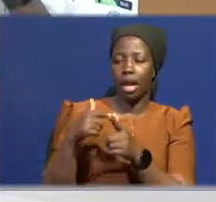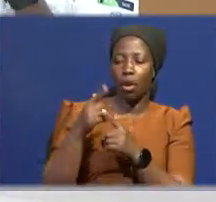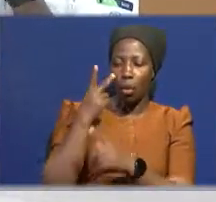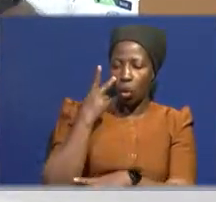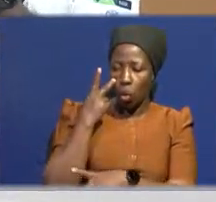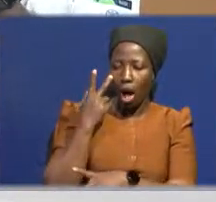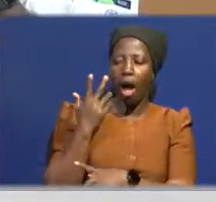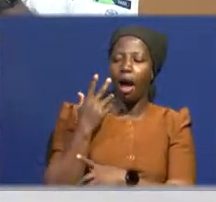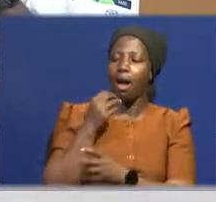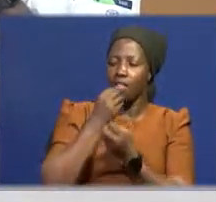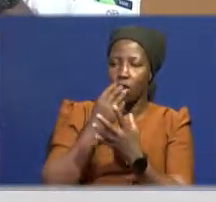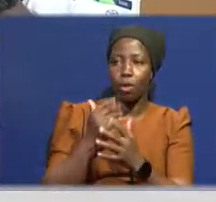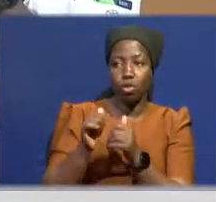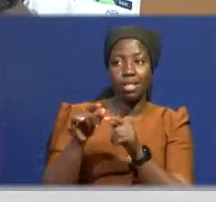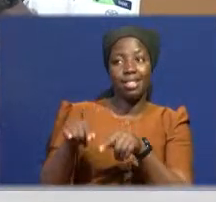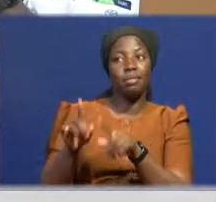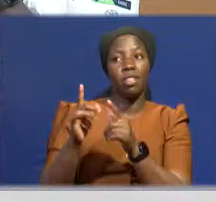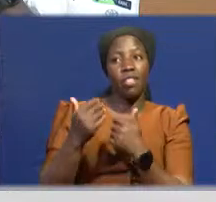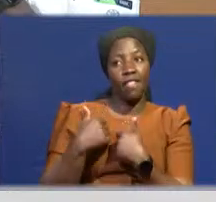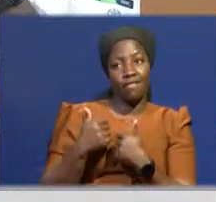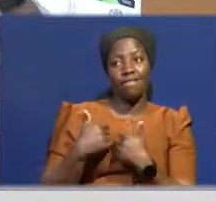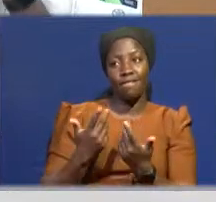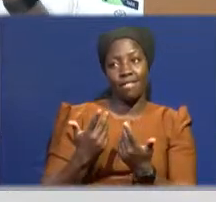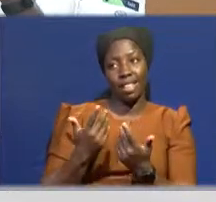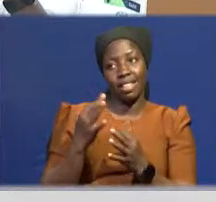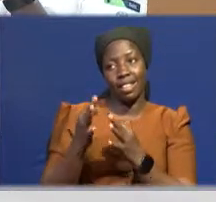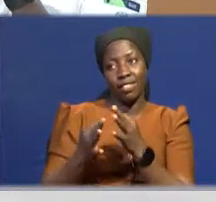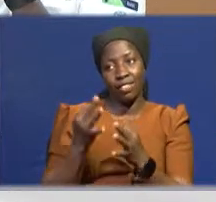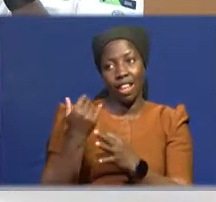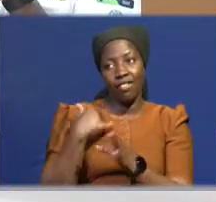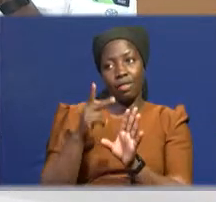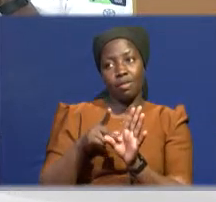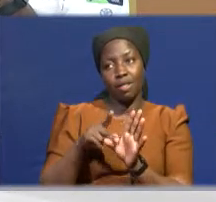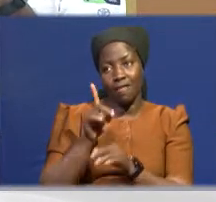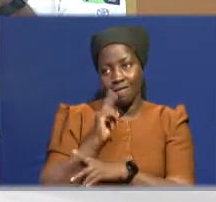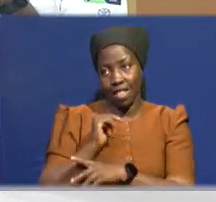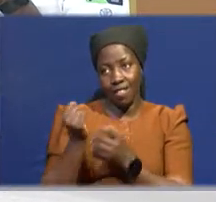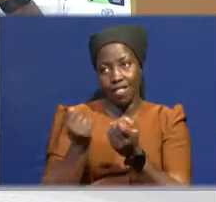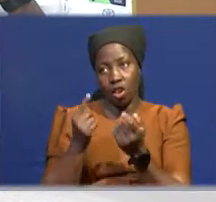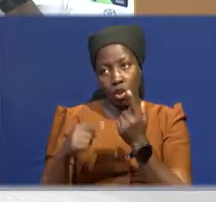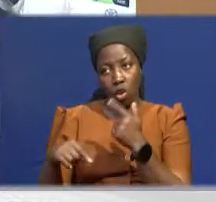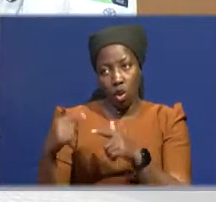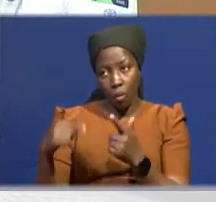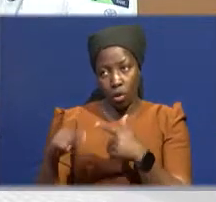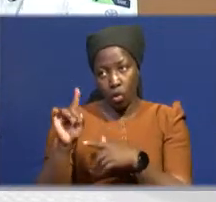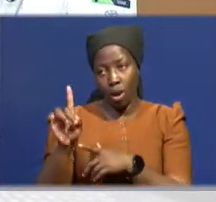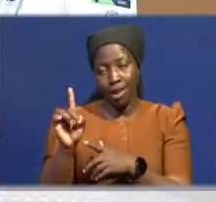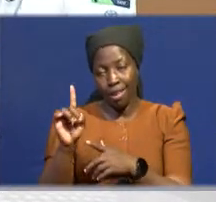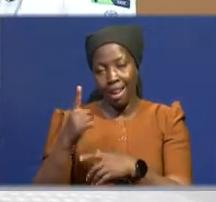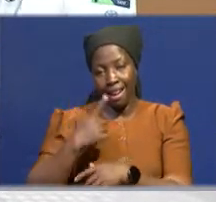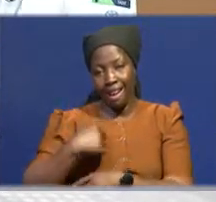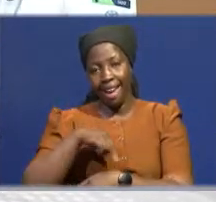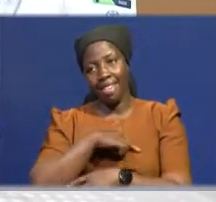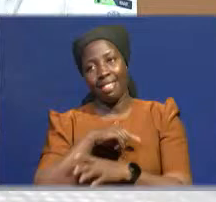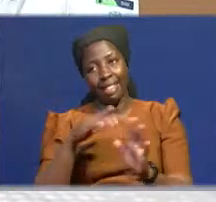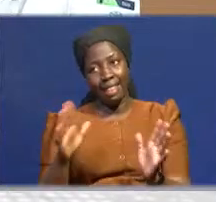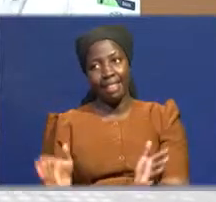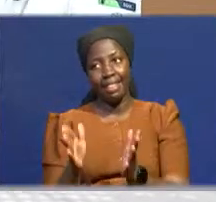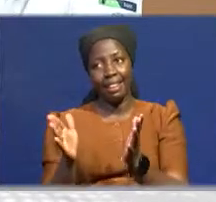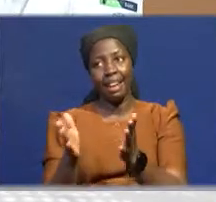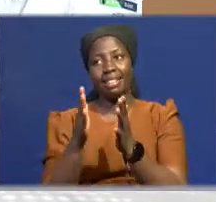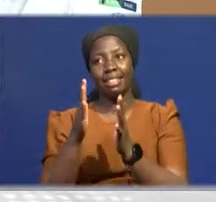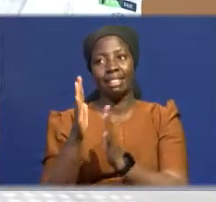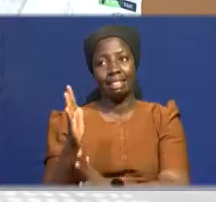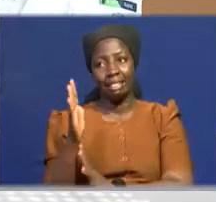background, past events in rally. Like one of the things that I can say we have tried is that we always encourage marshals to be part